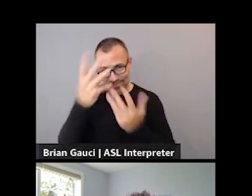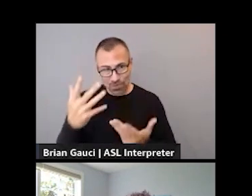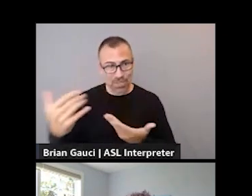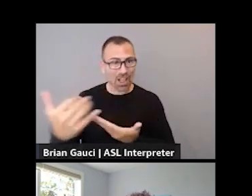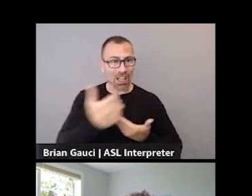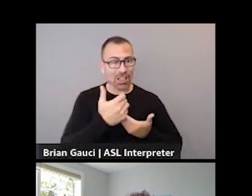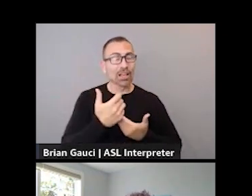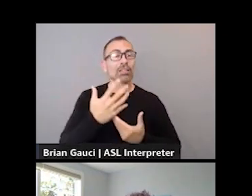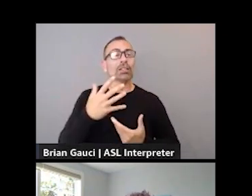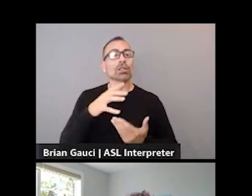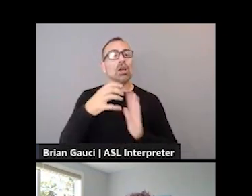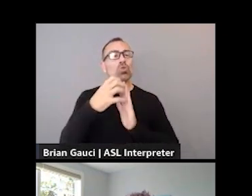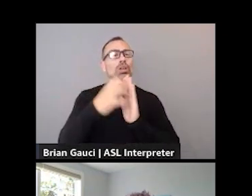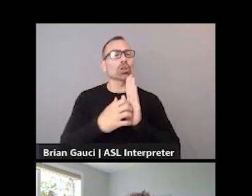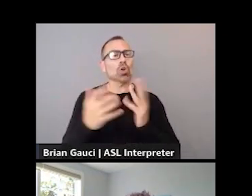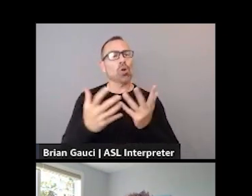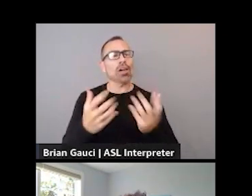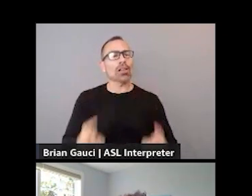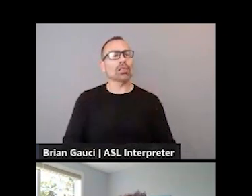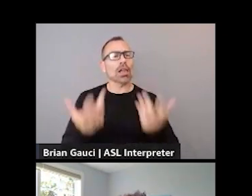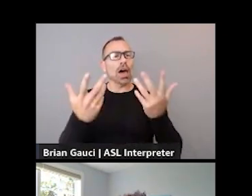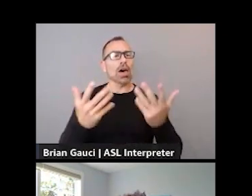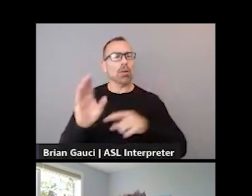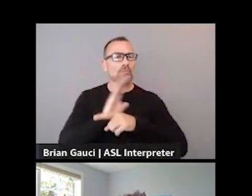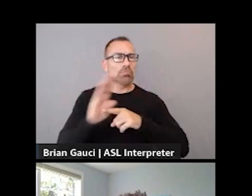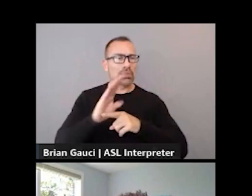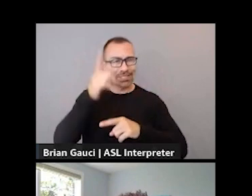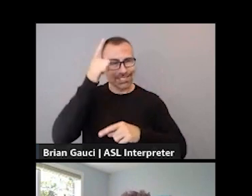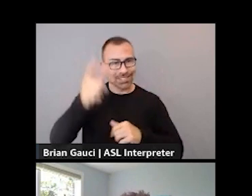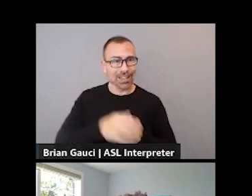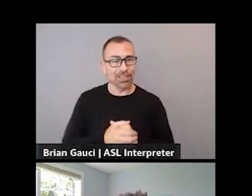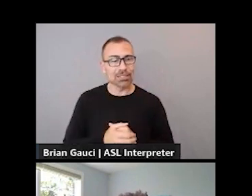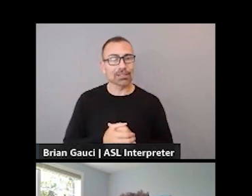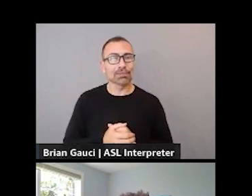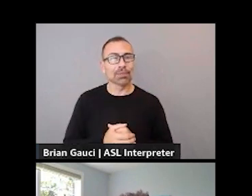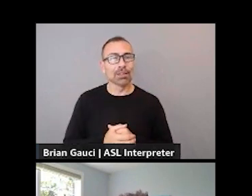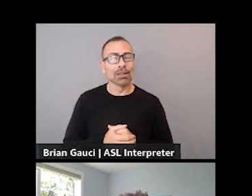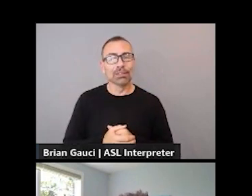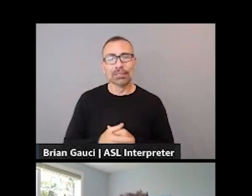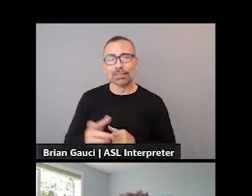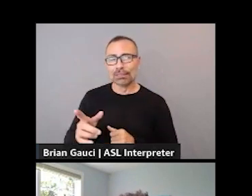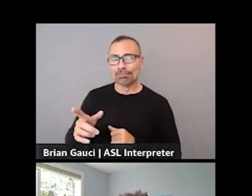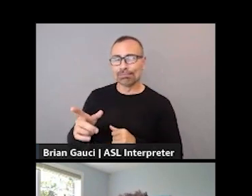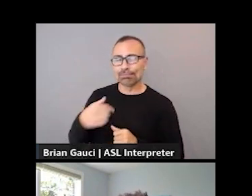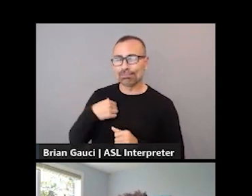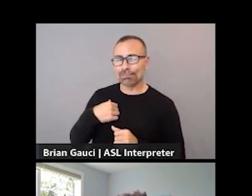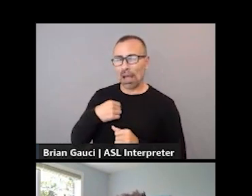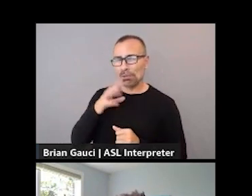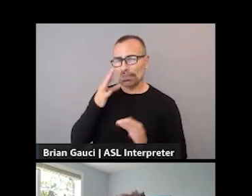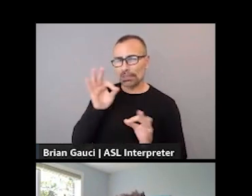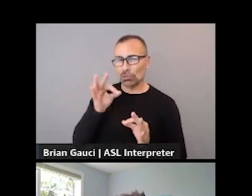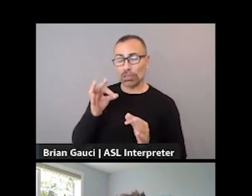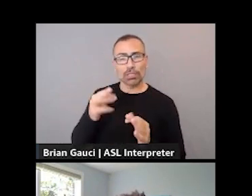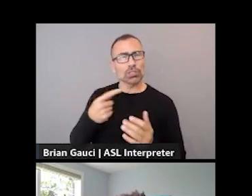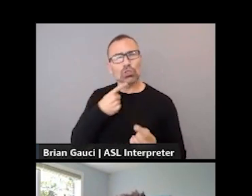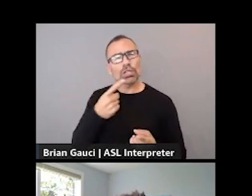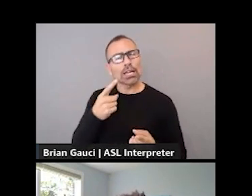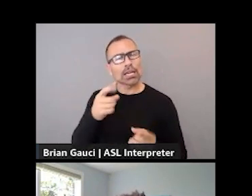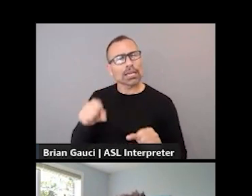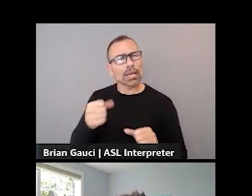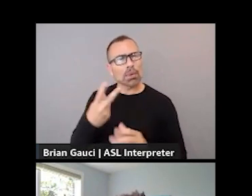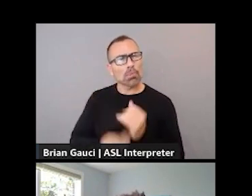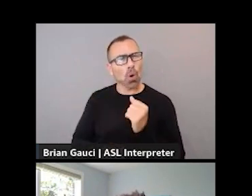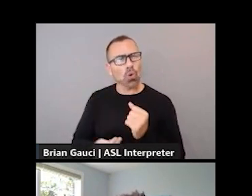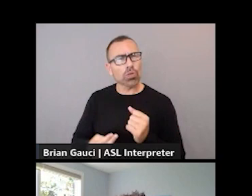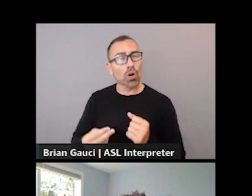tokens. Absolutely. And I was distracted for a second there, but did you mention that you could be both audio and